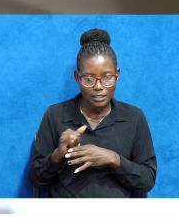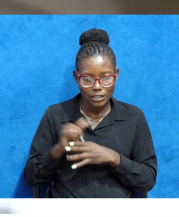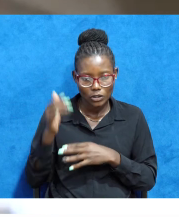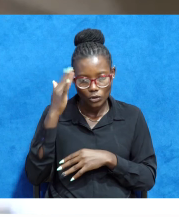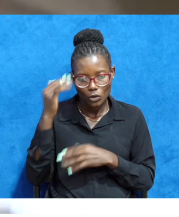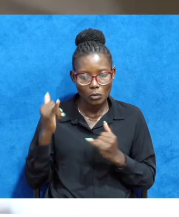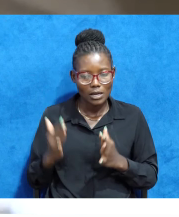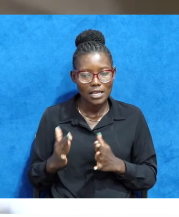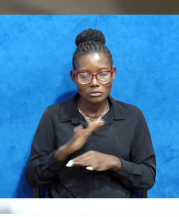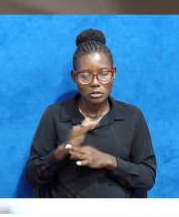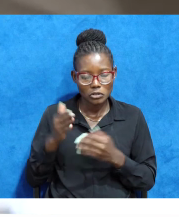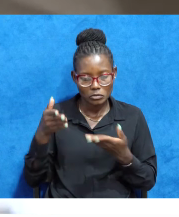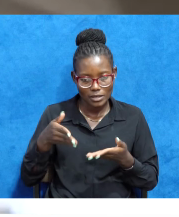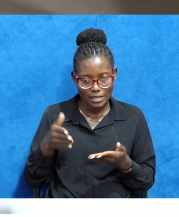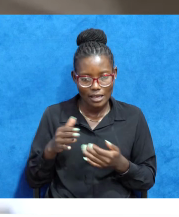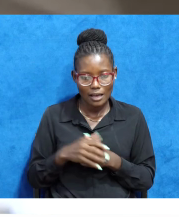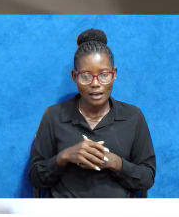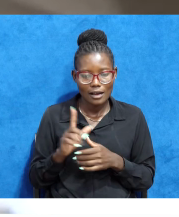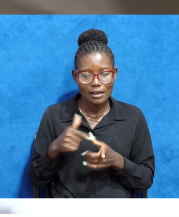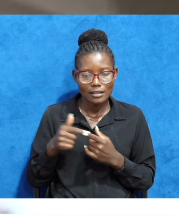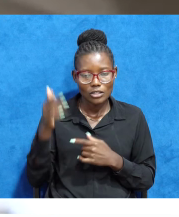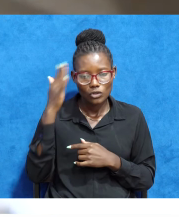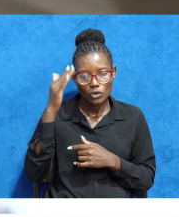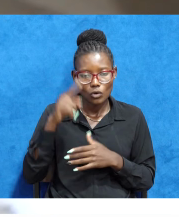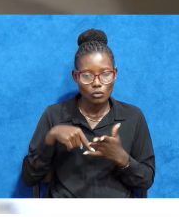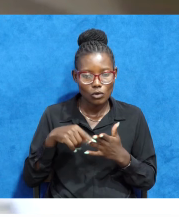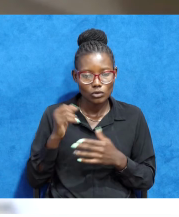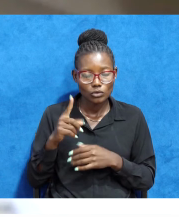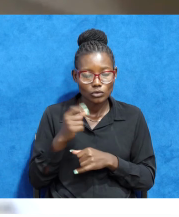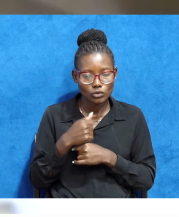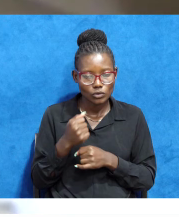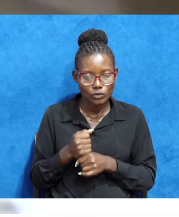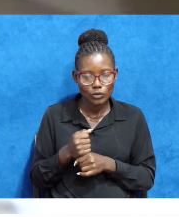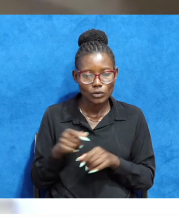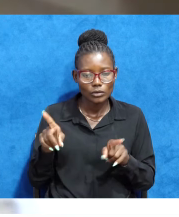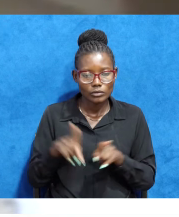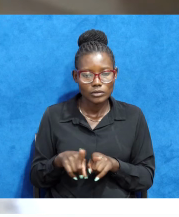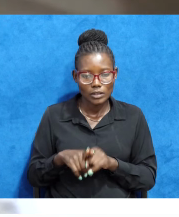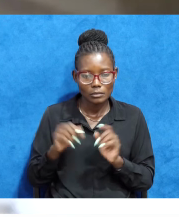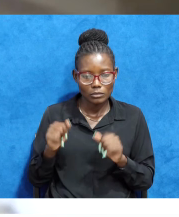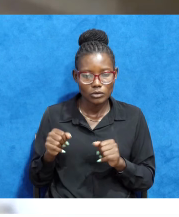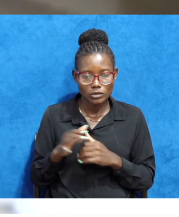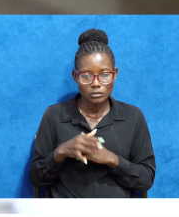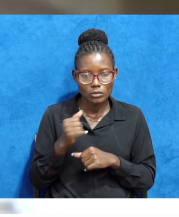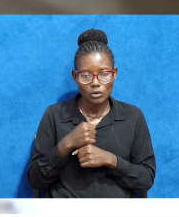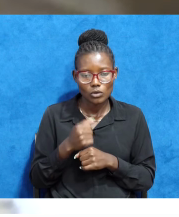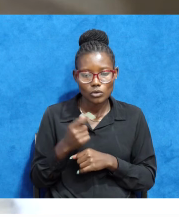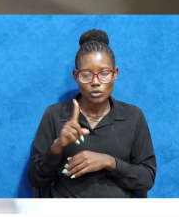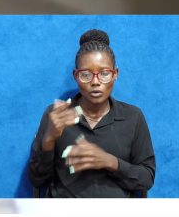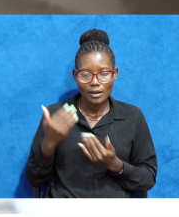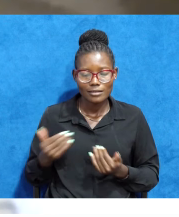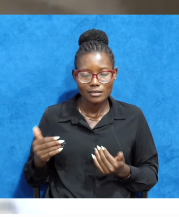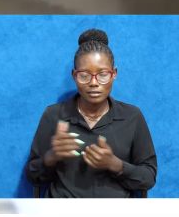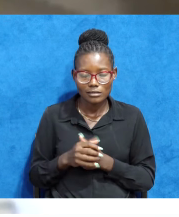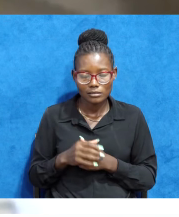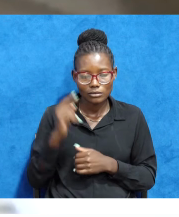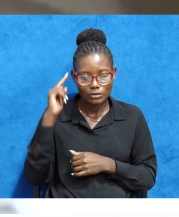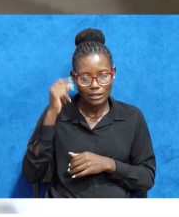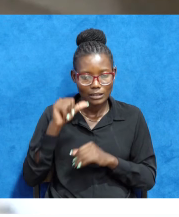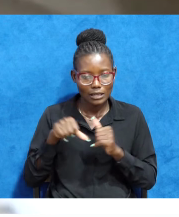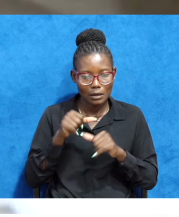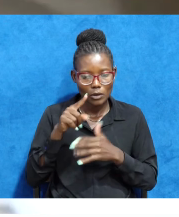for people that are not able to be with those athletes every day. So especially if it's something where you have like off-season training